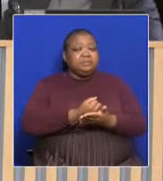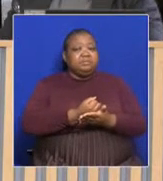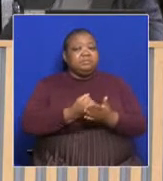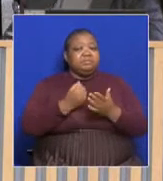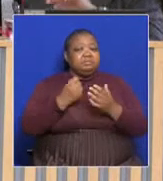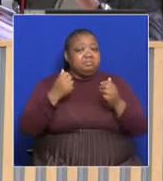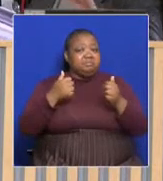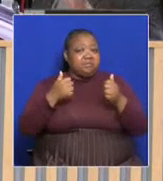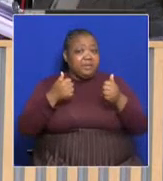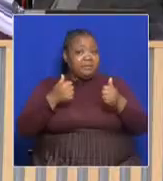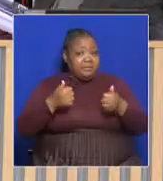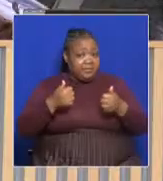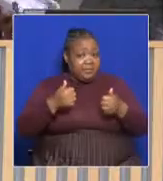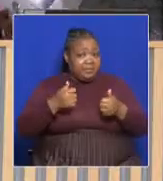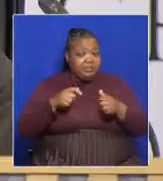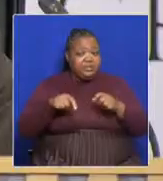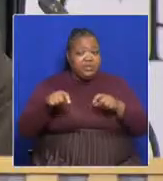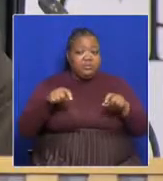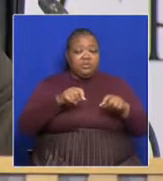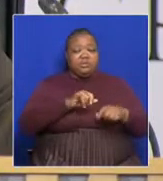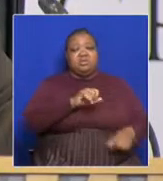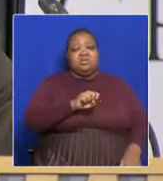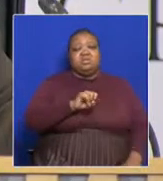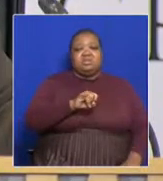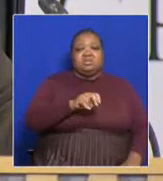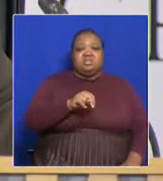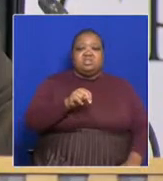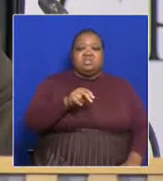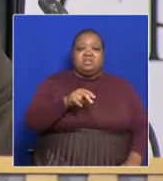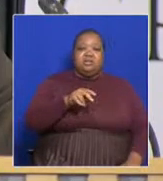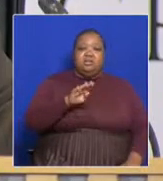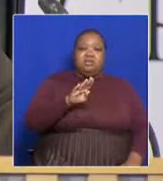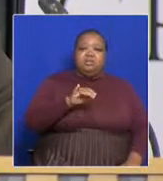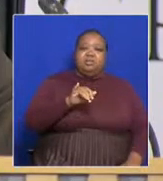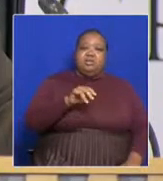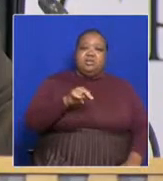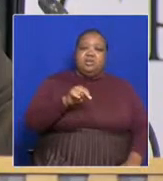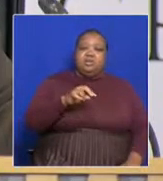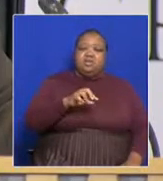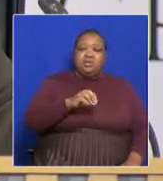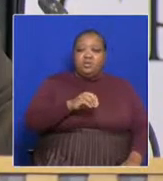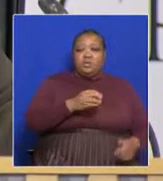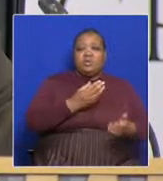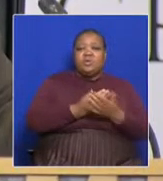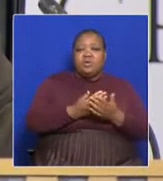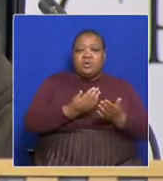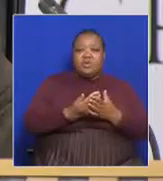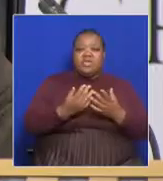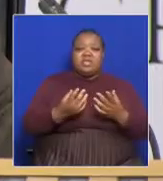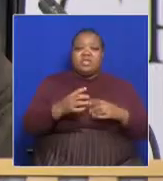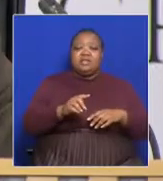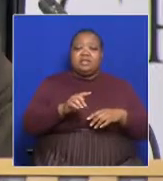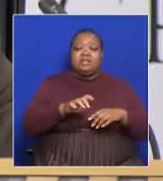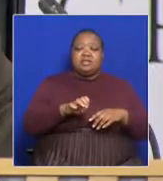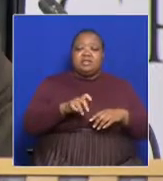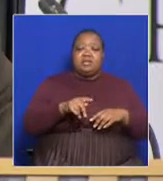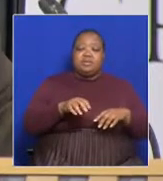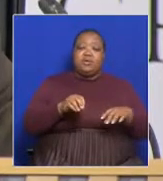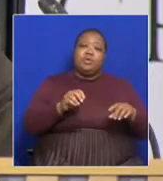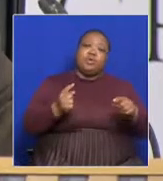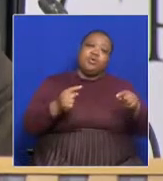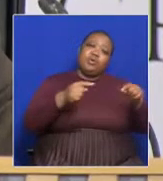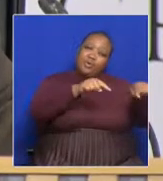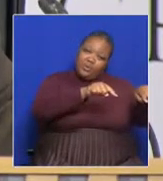Isipingo could have descended on CHC depot and forcibly taken the